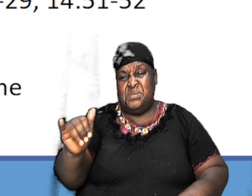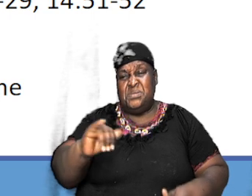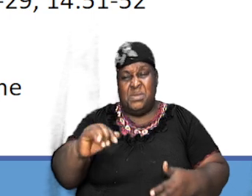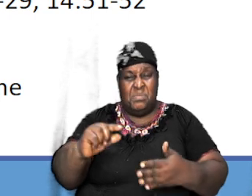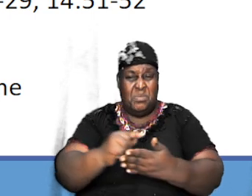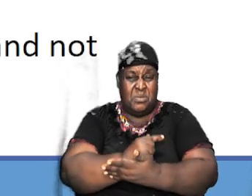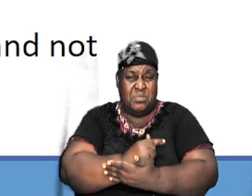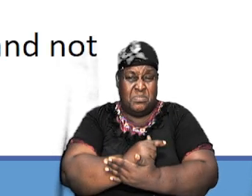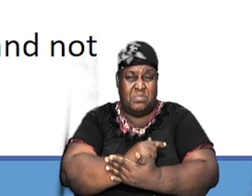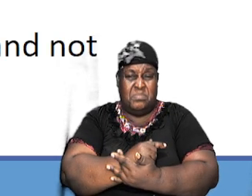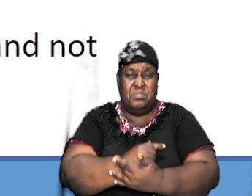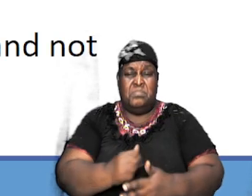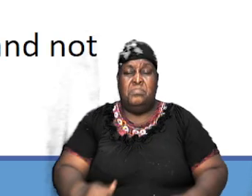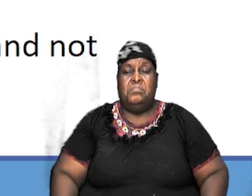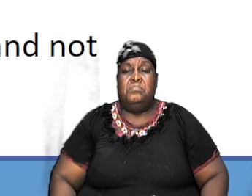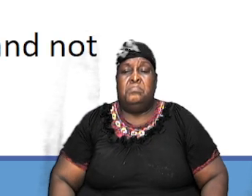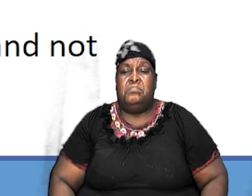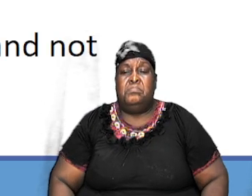Next slide, please.